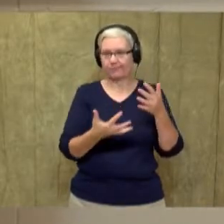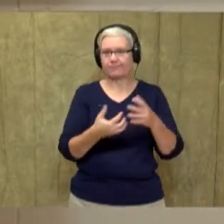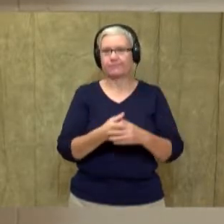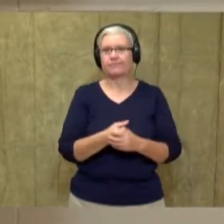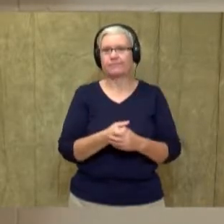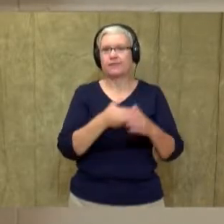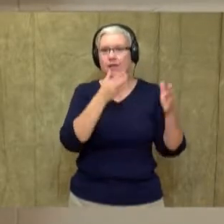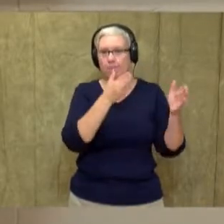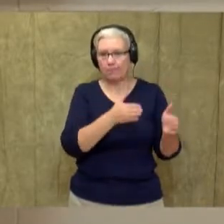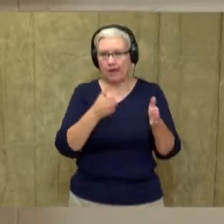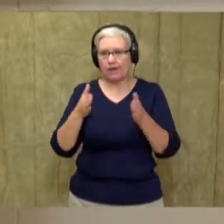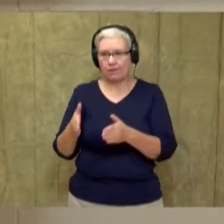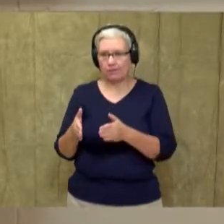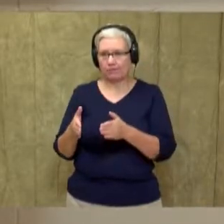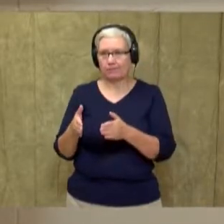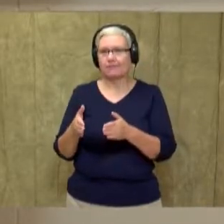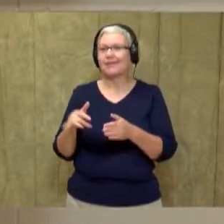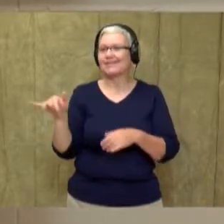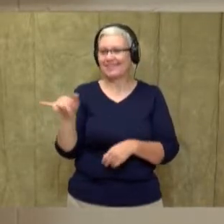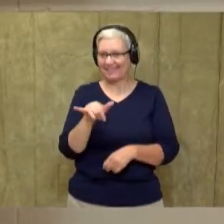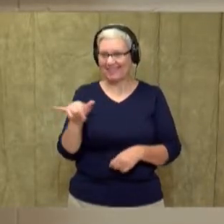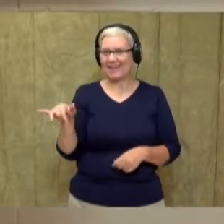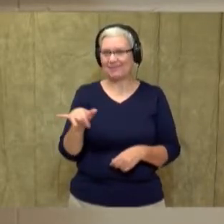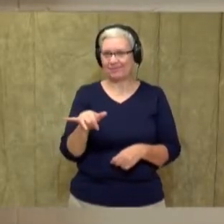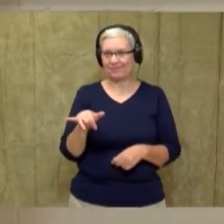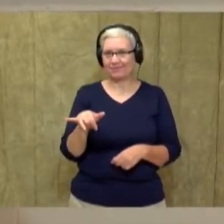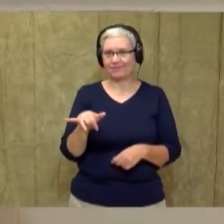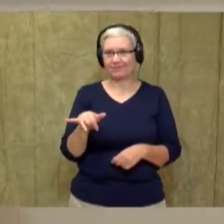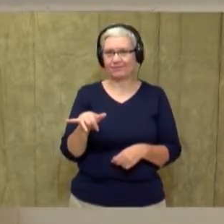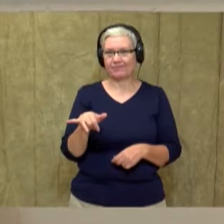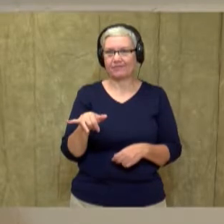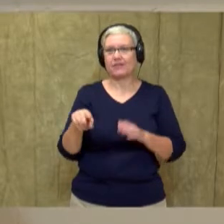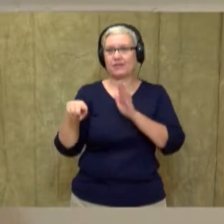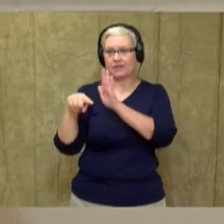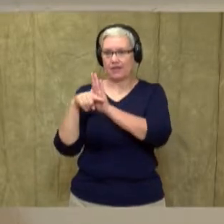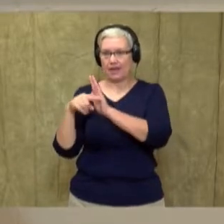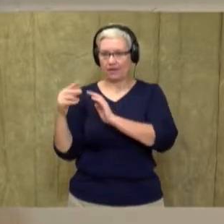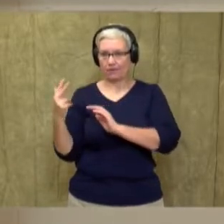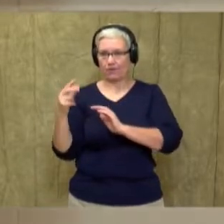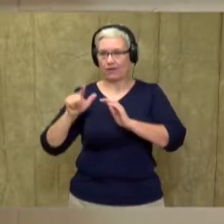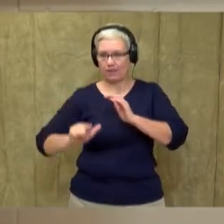notice also continue to hold. This -3 is the lowest point on our graph initially.